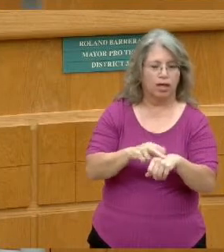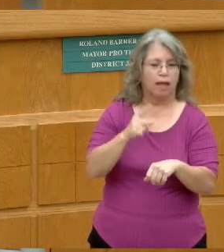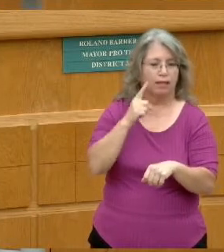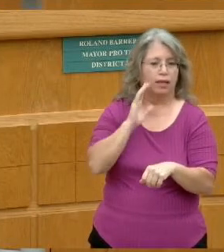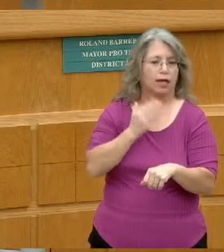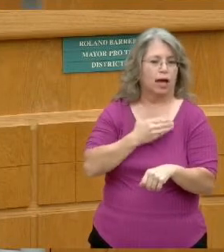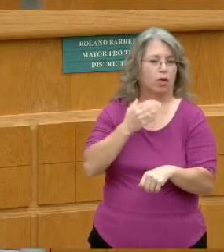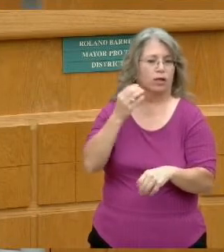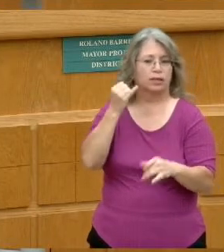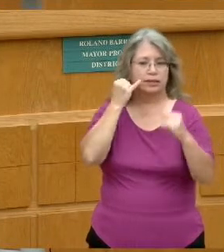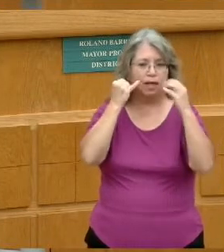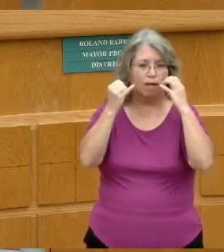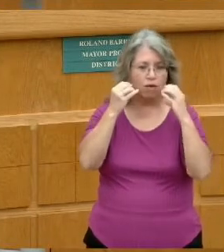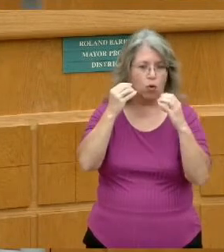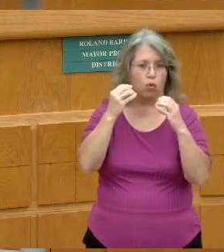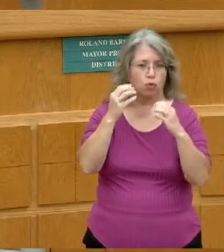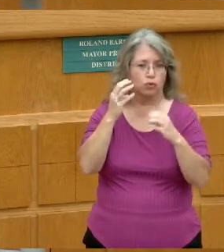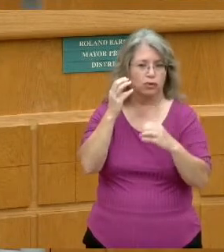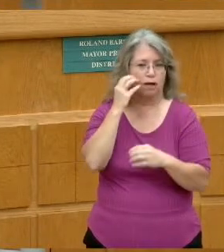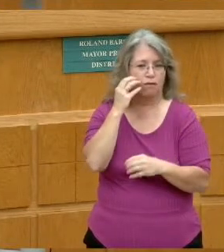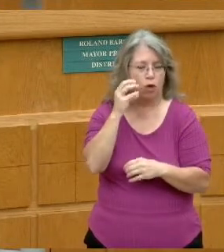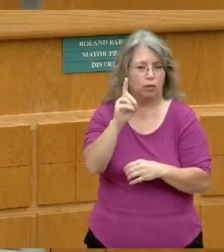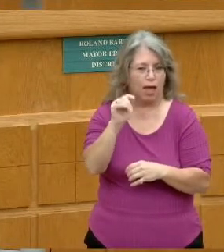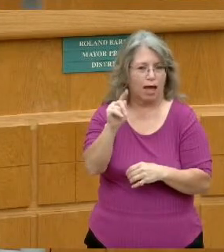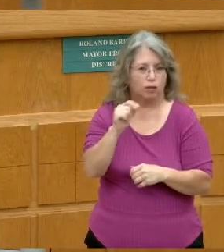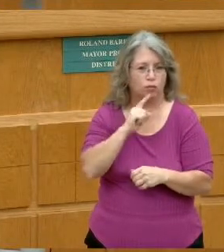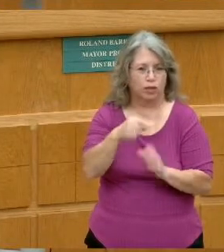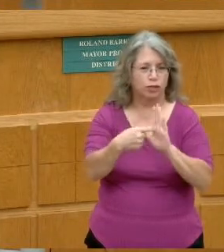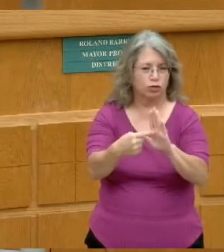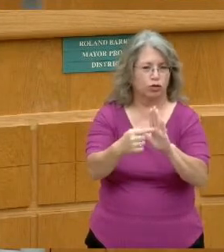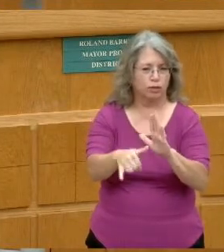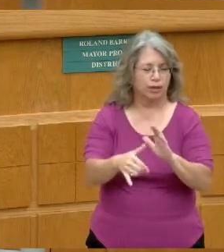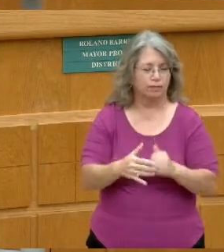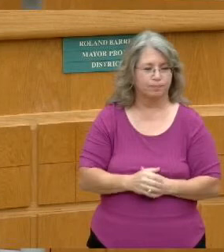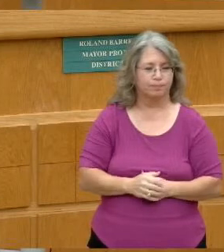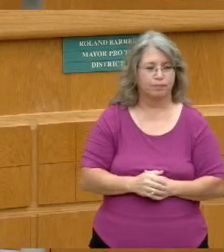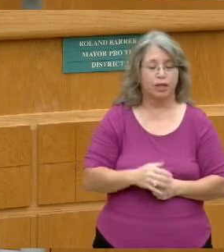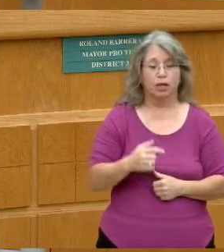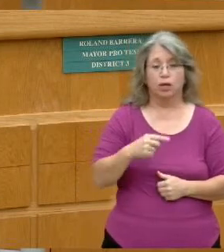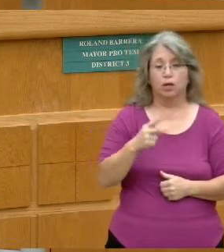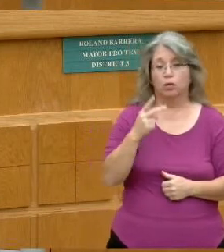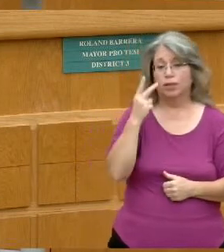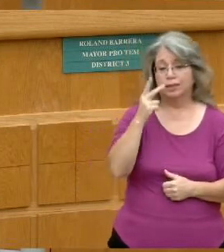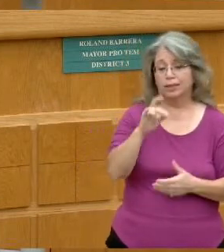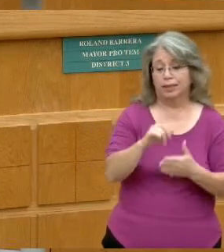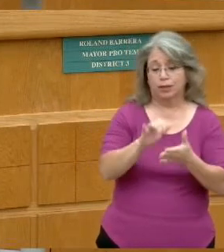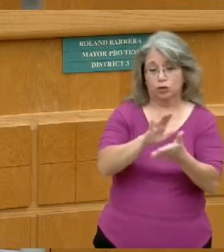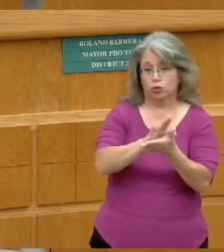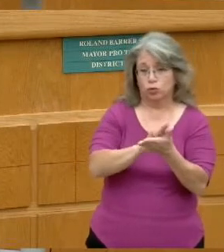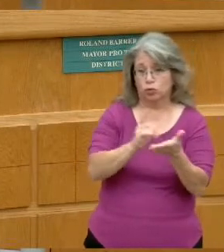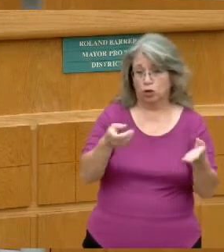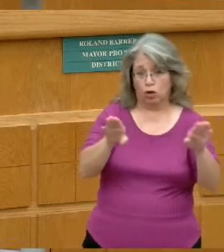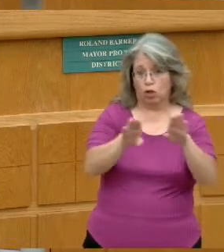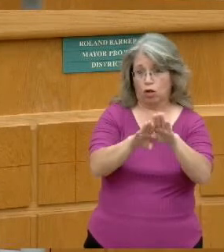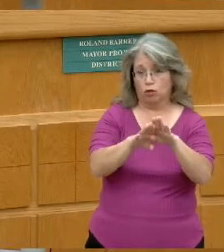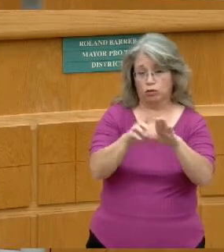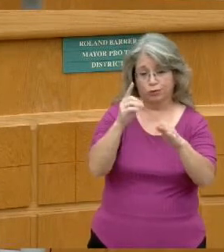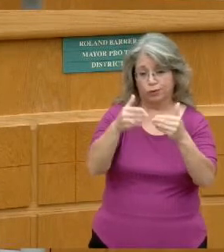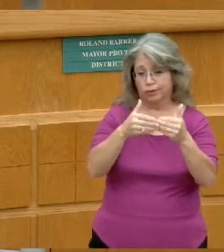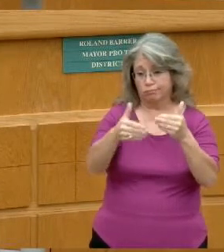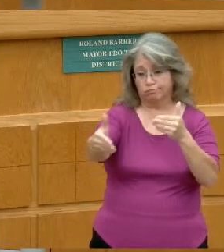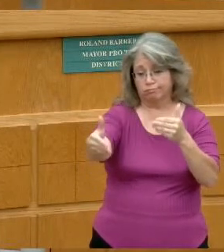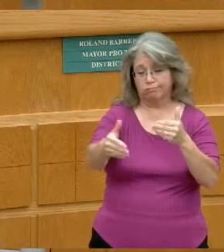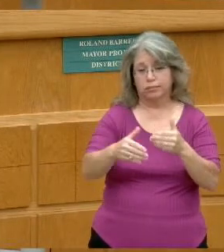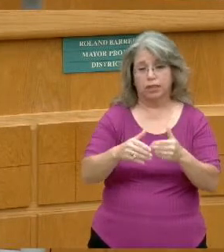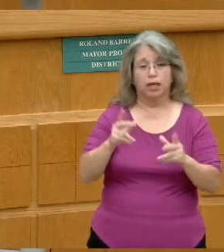that. We still have school closures in place for the foreseeable future. Everybody's being encouraged to